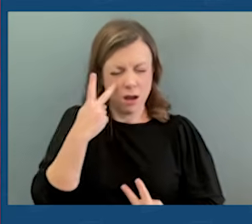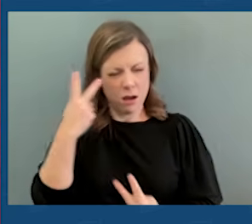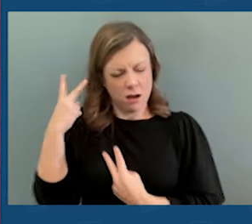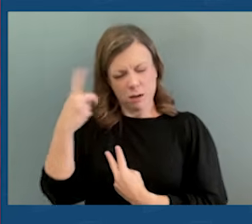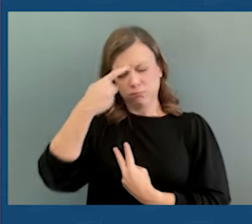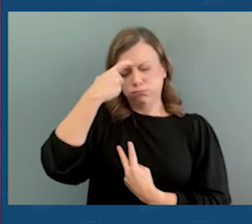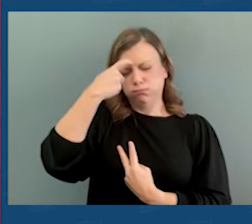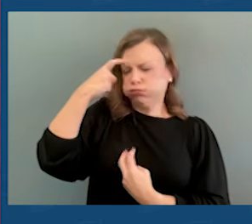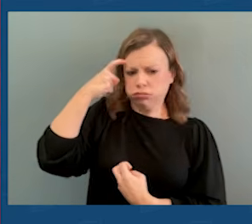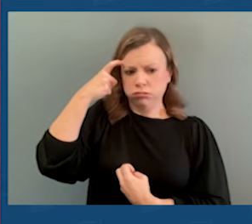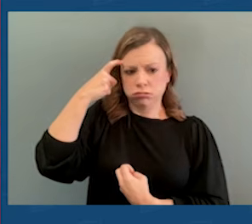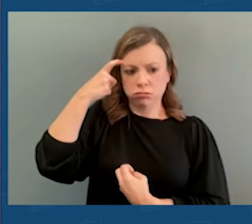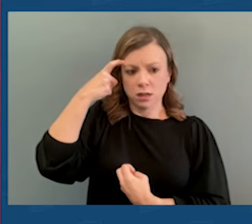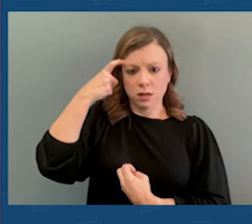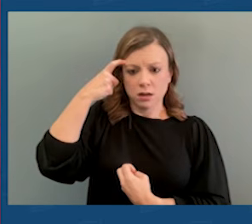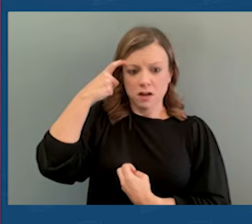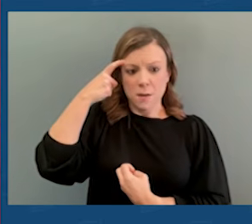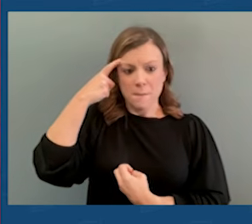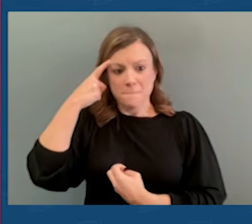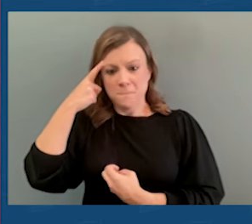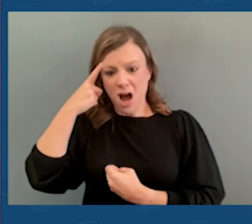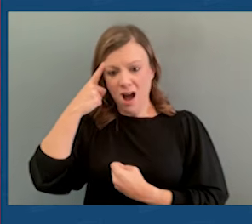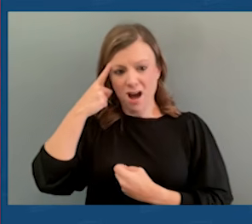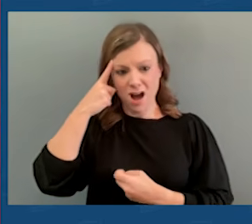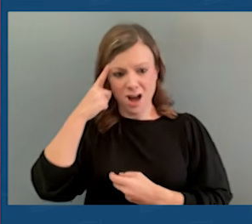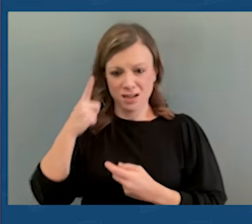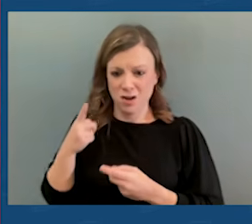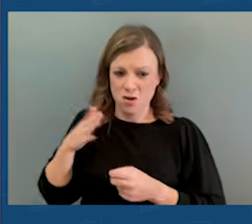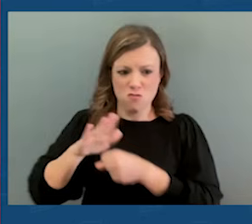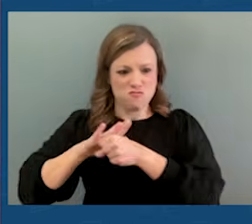generations by racism and disenfranchisement.